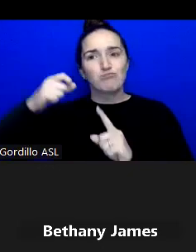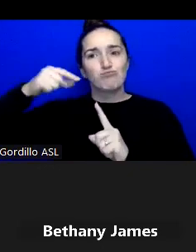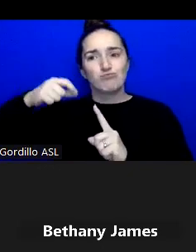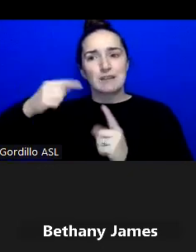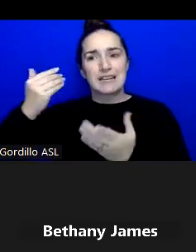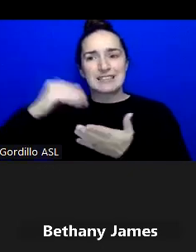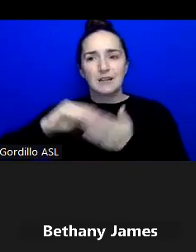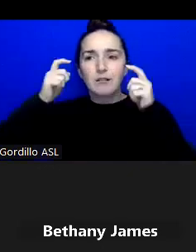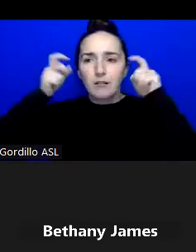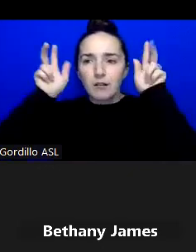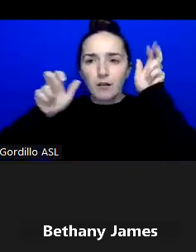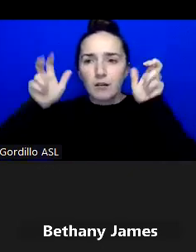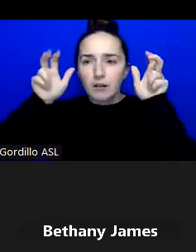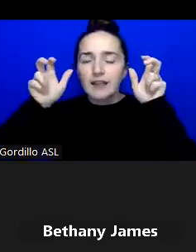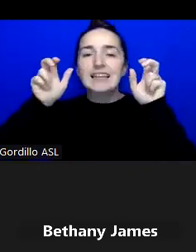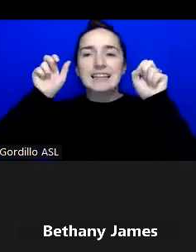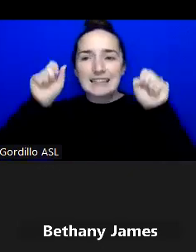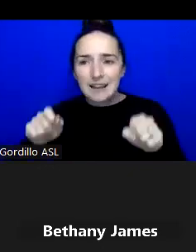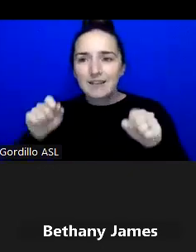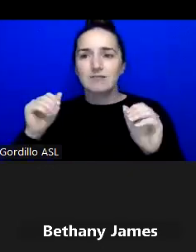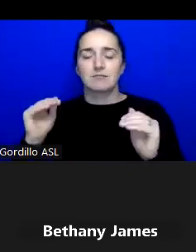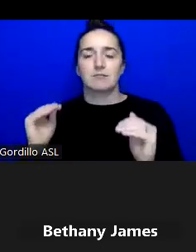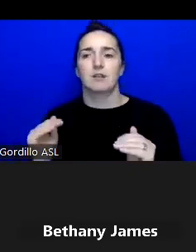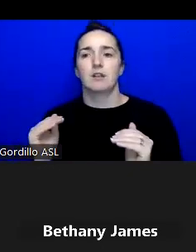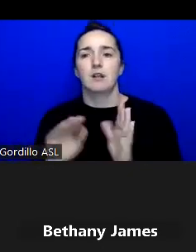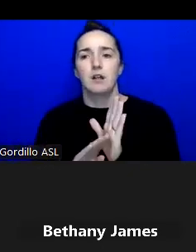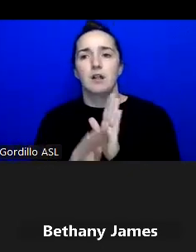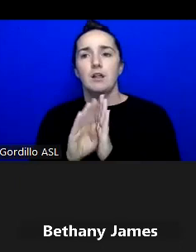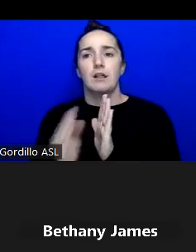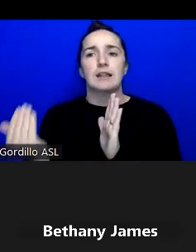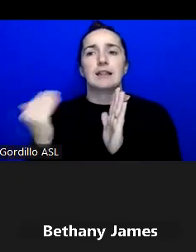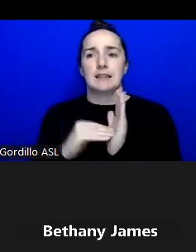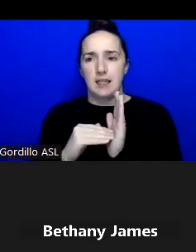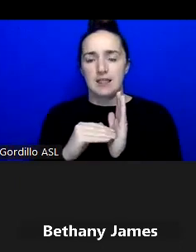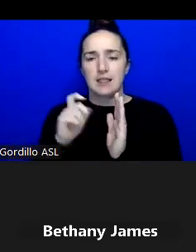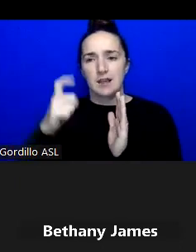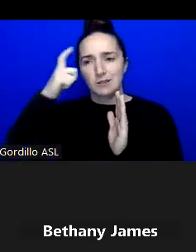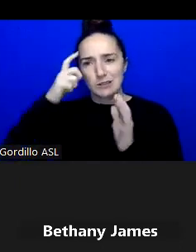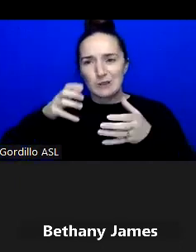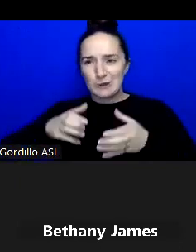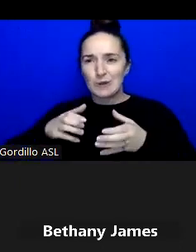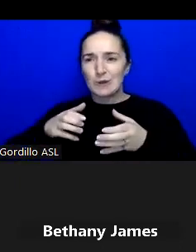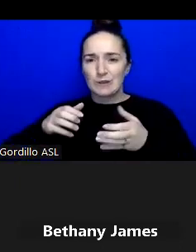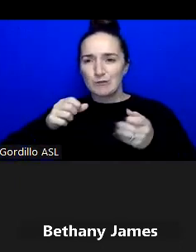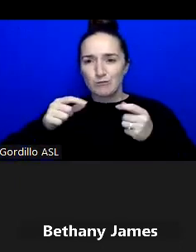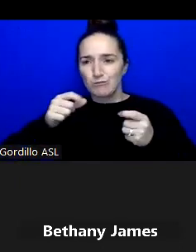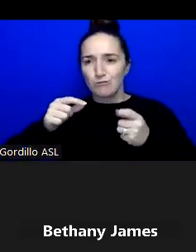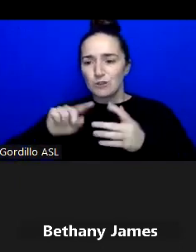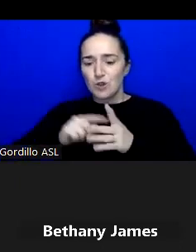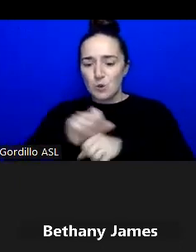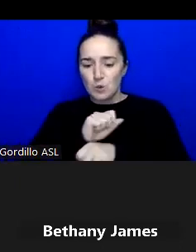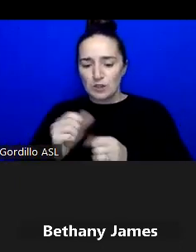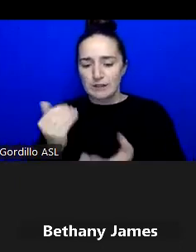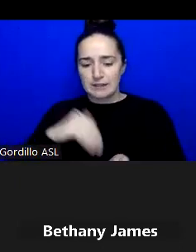information can actually be regained, which is amazing to me that your brain can do that. That element of neuroplasticity, I think, is really, really